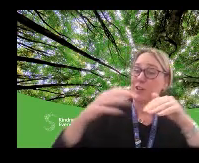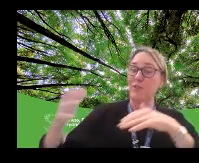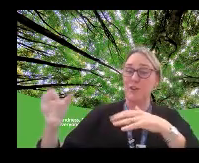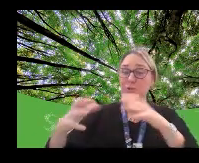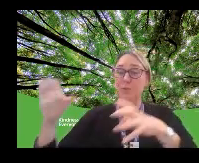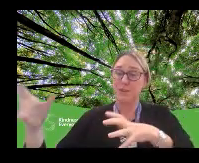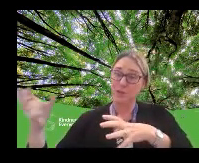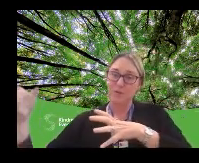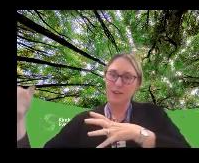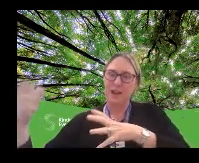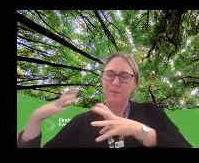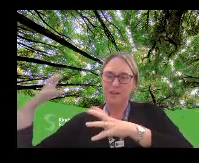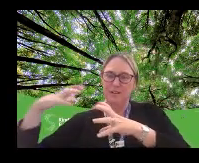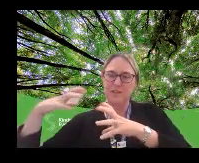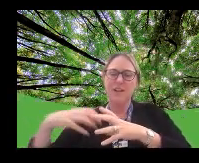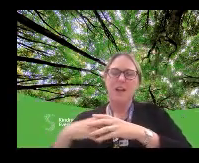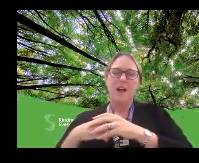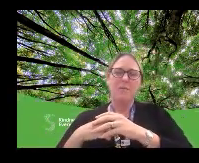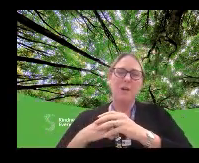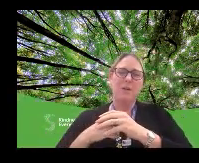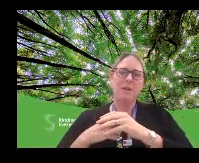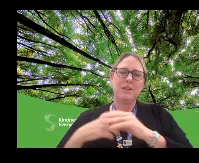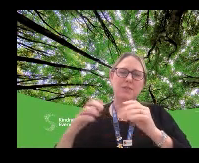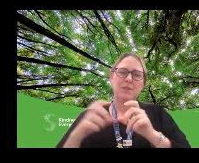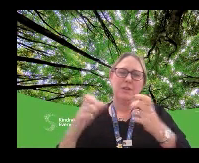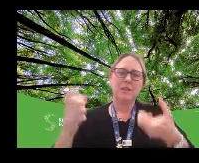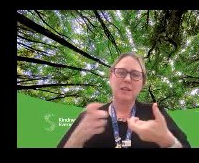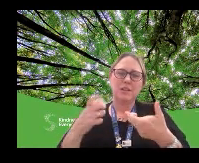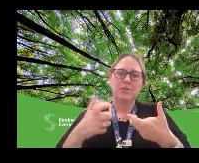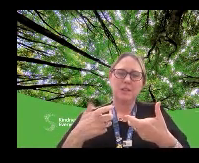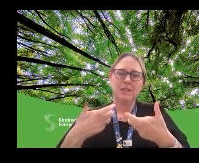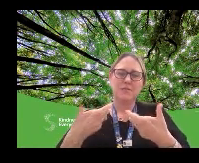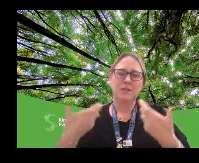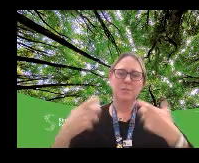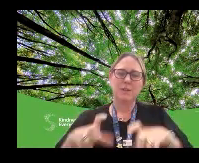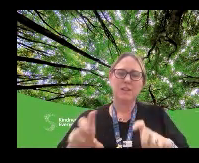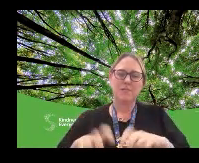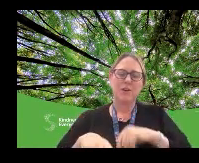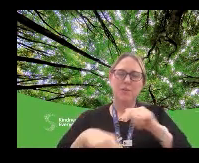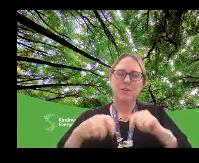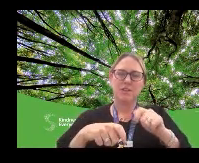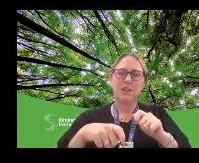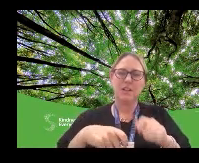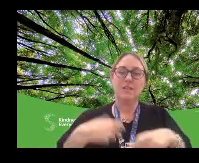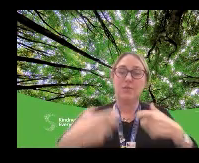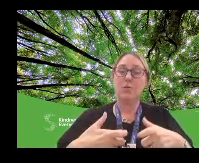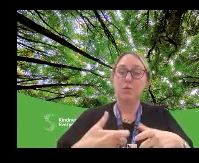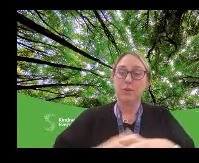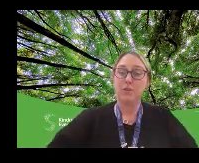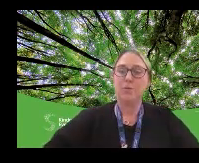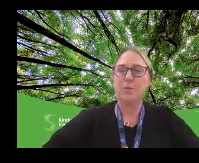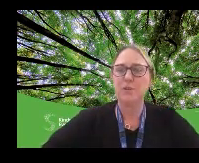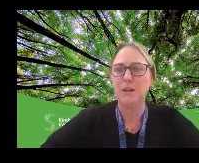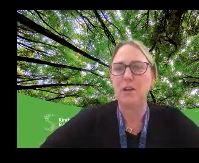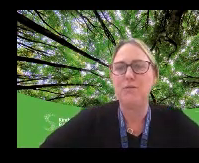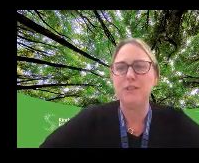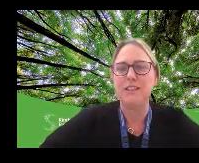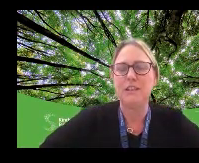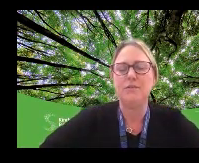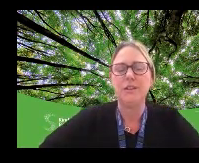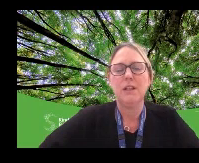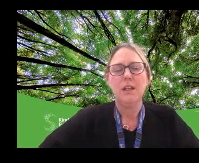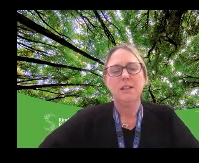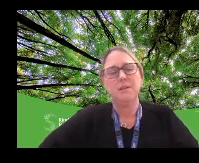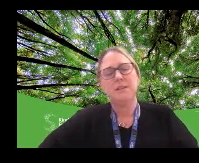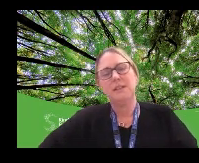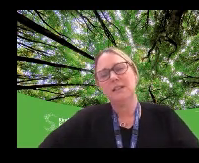to do it, or vice versa, or we struggle with that because and because often the things that you'll see are different is because the environments are slightly different, or the support that's being